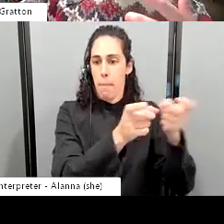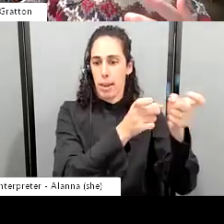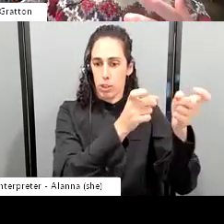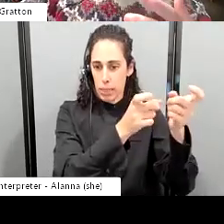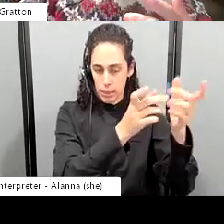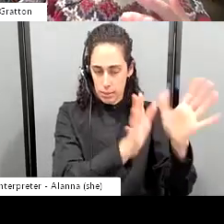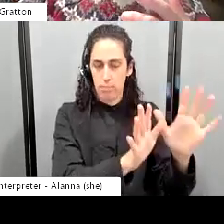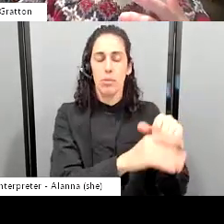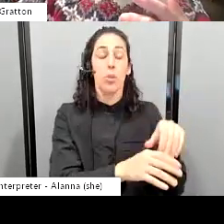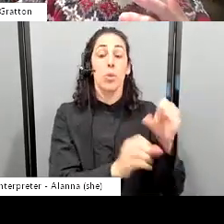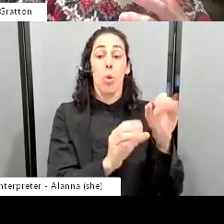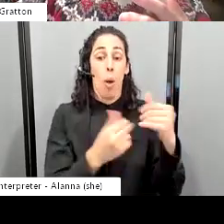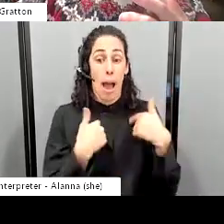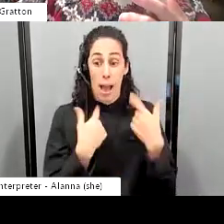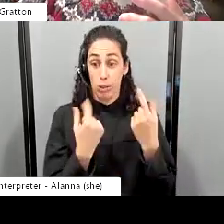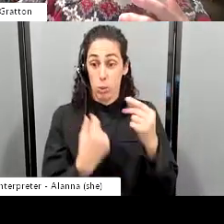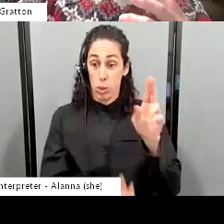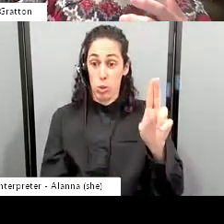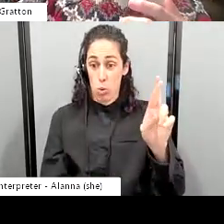the address that is in